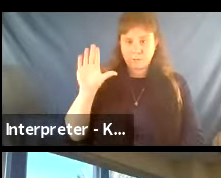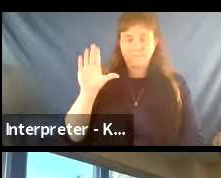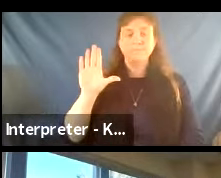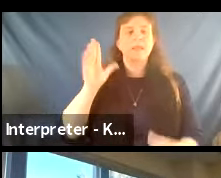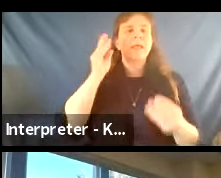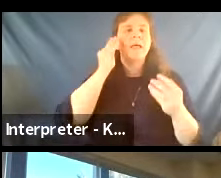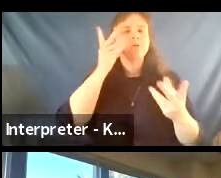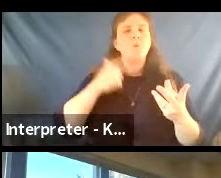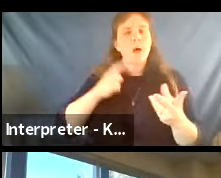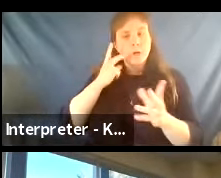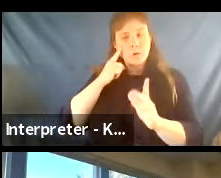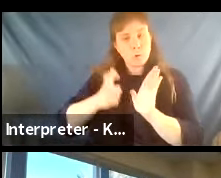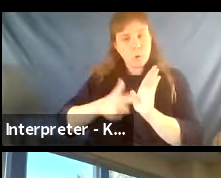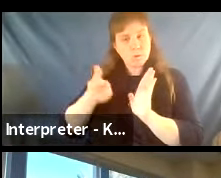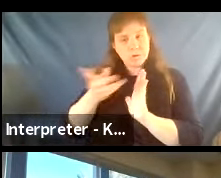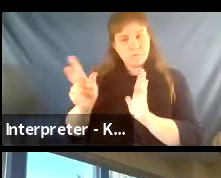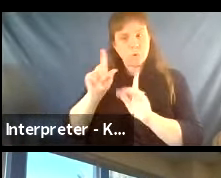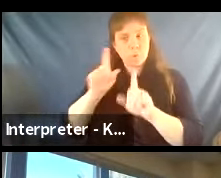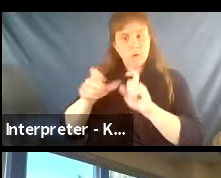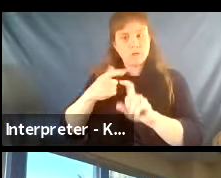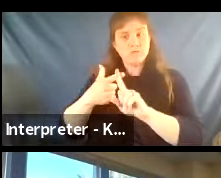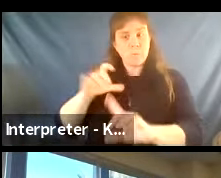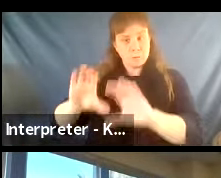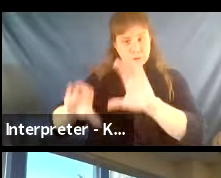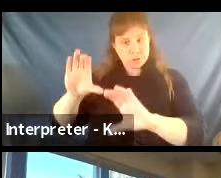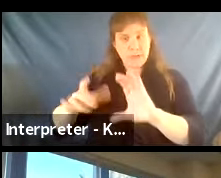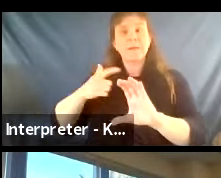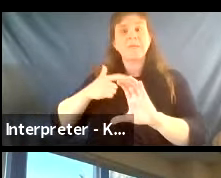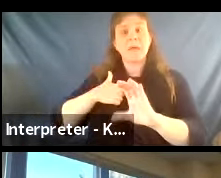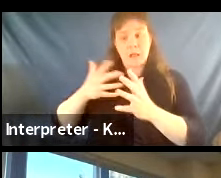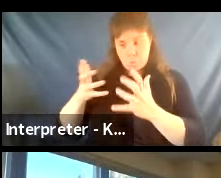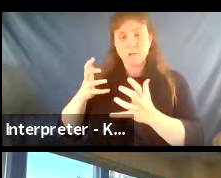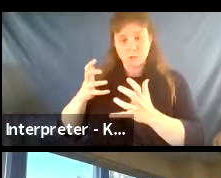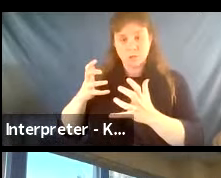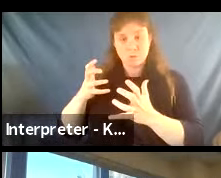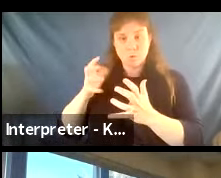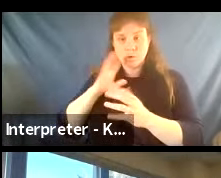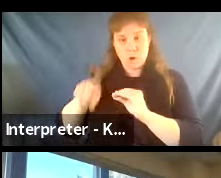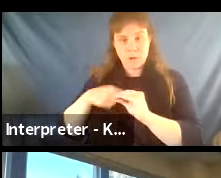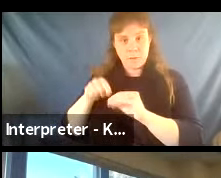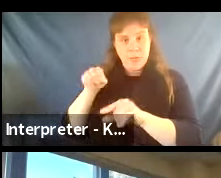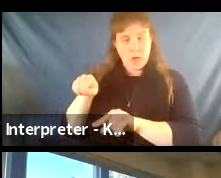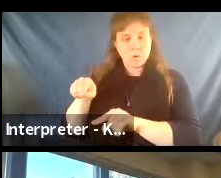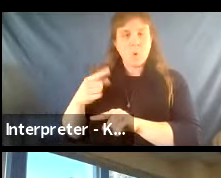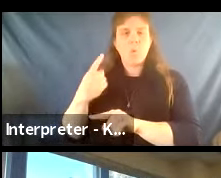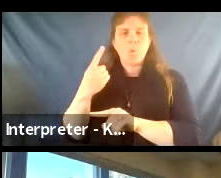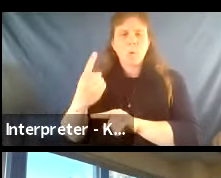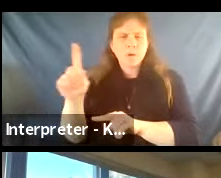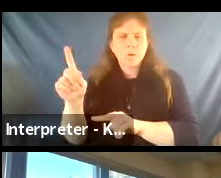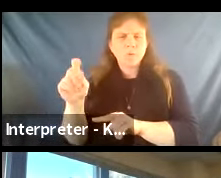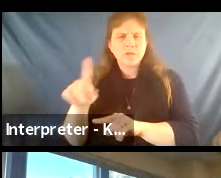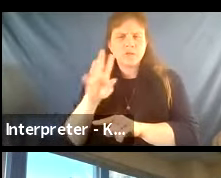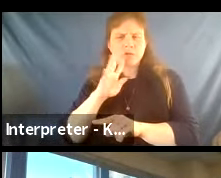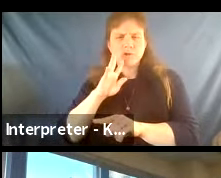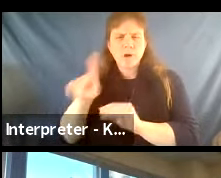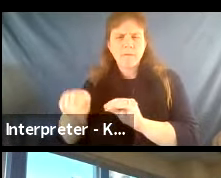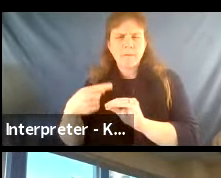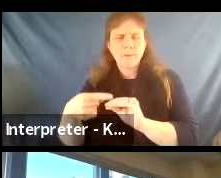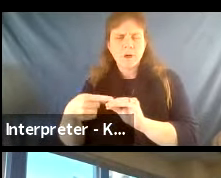the chat that I wanted to flag. Erica, one of the questions was around whether we have